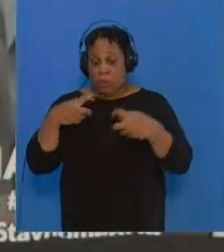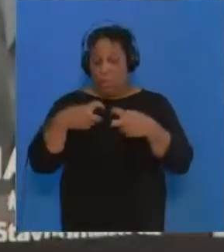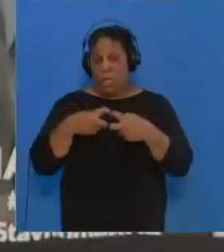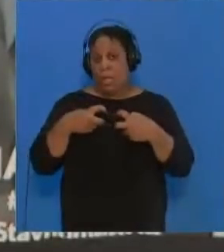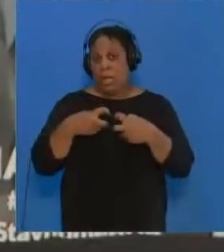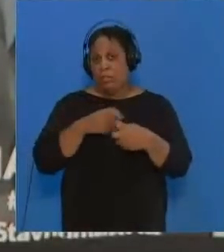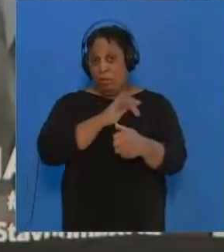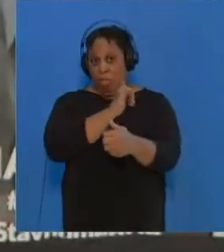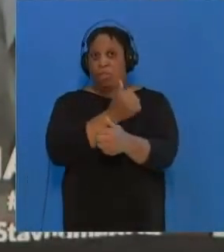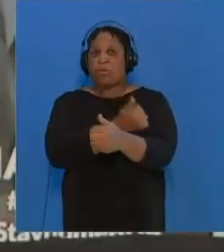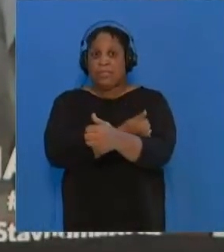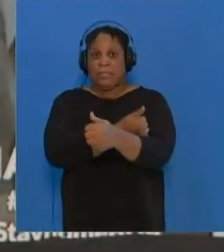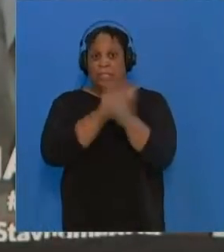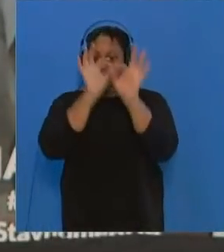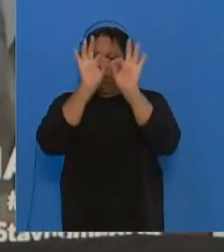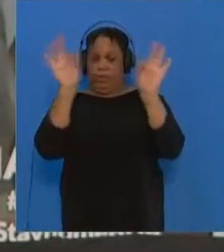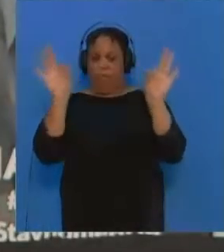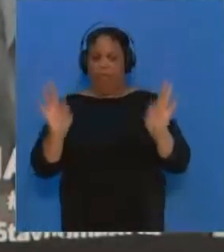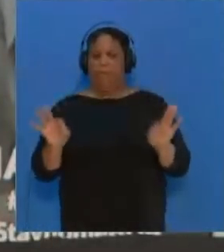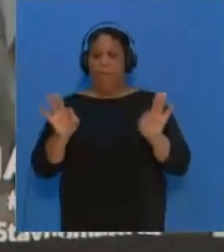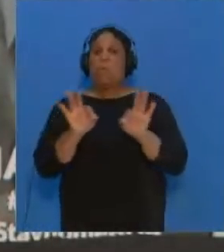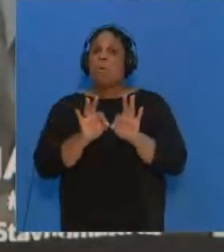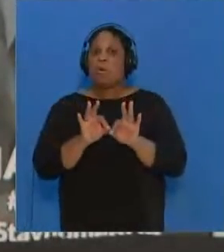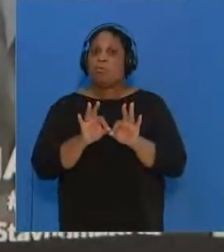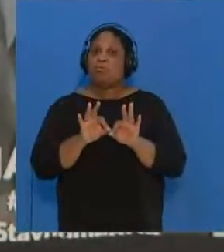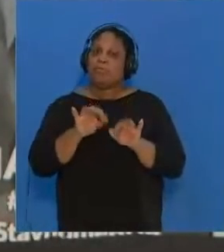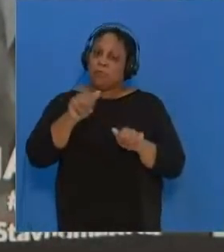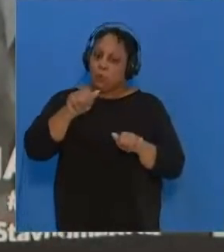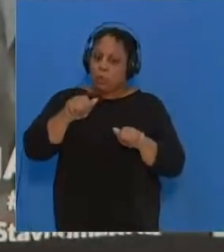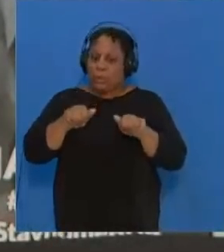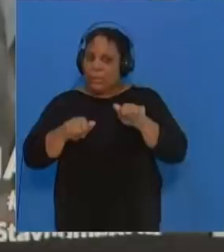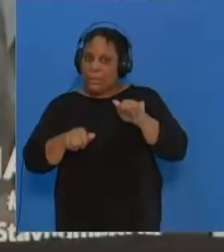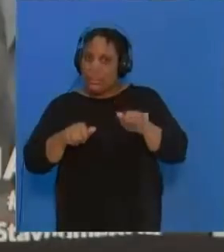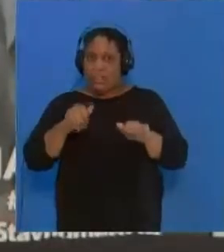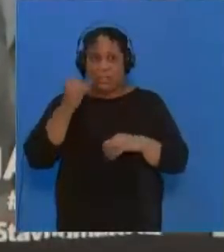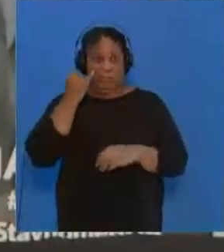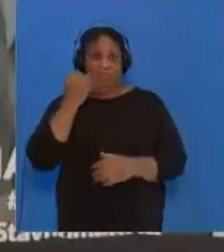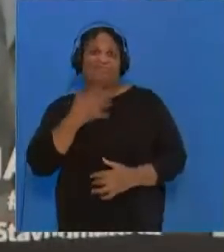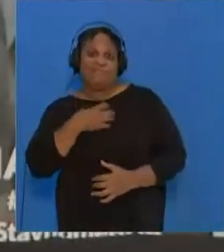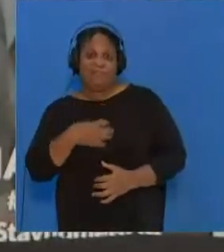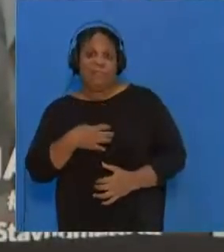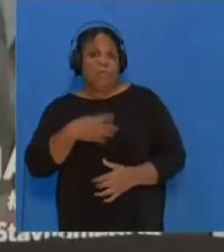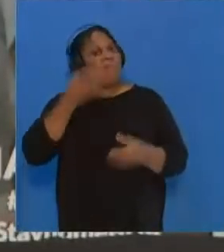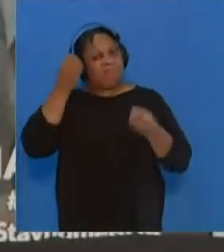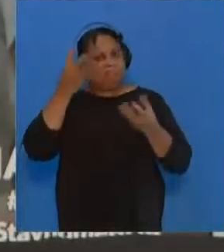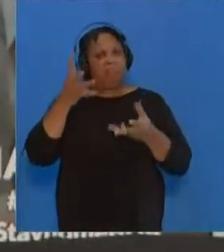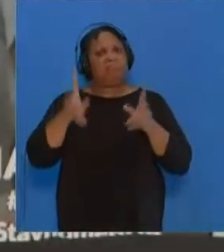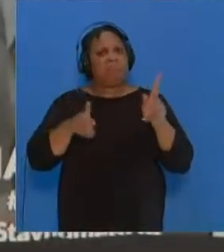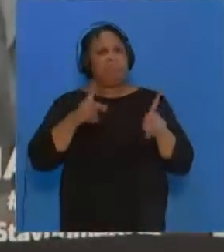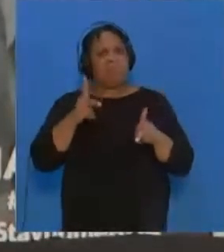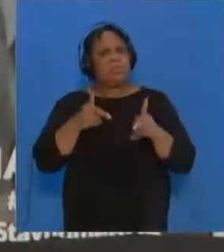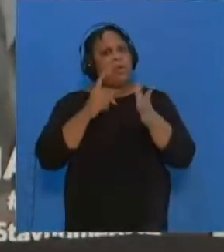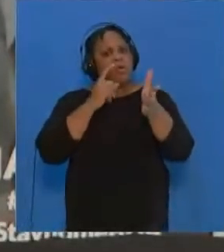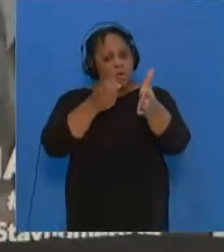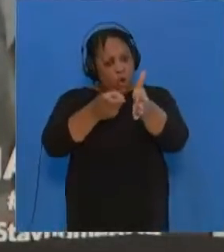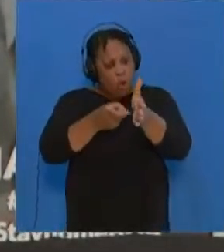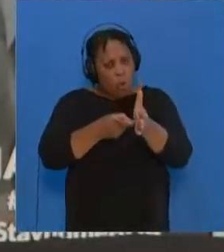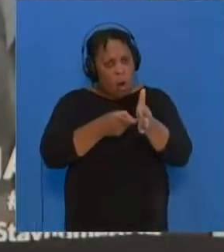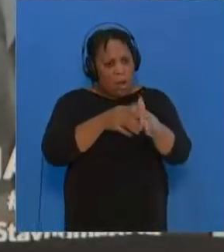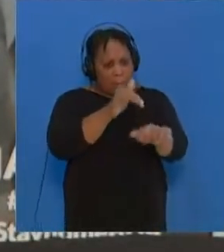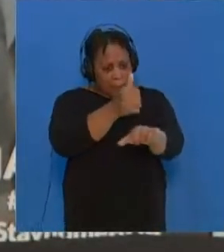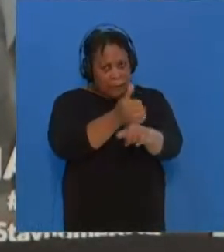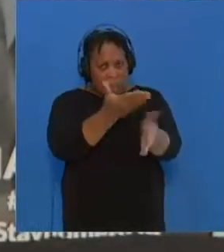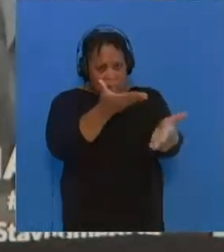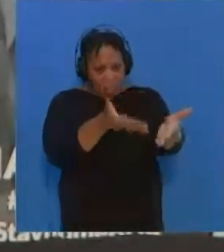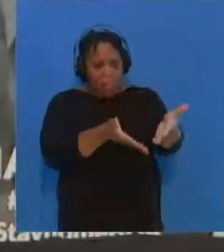travel authorization form, you can adjust as you wish, and you can let people know the requirements are maybe there. So you may